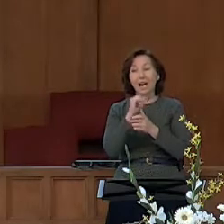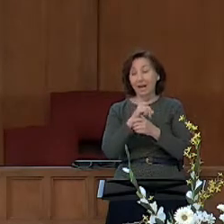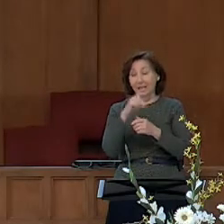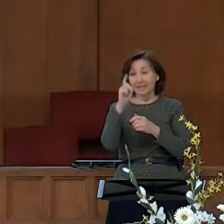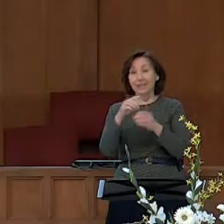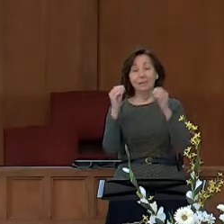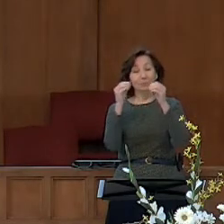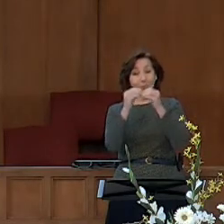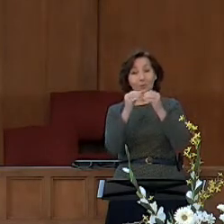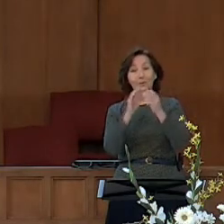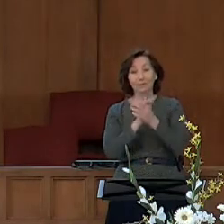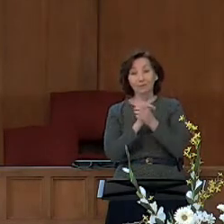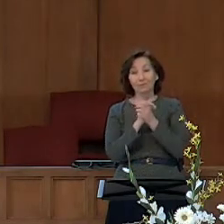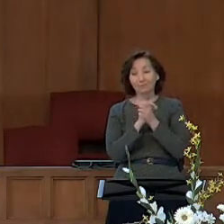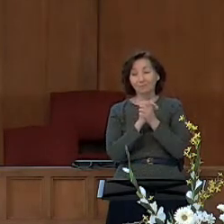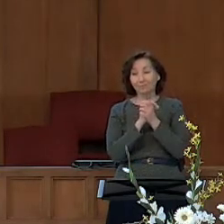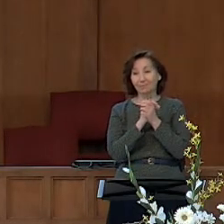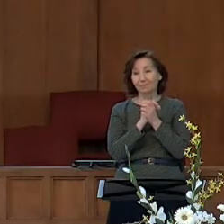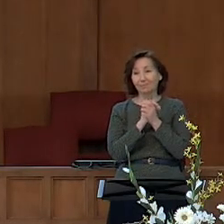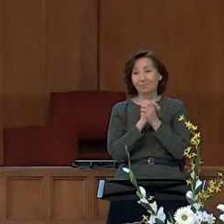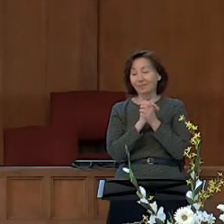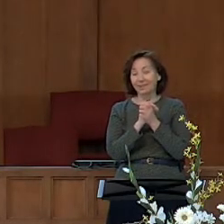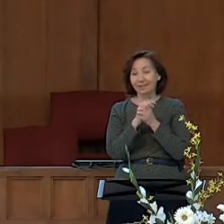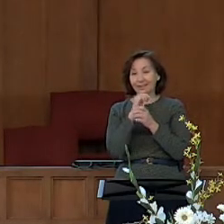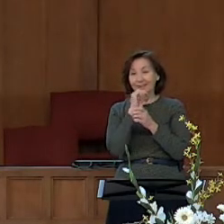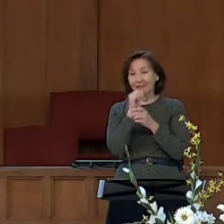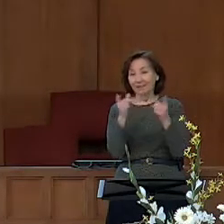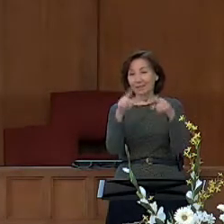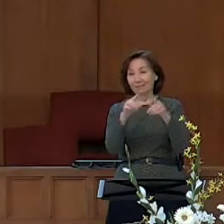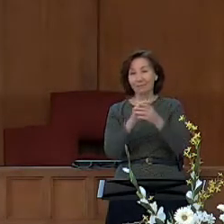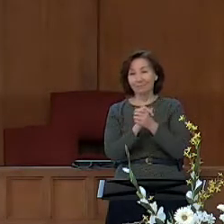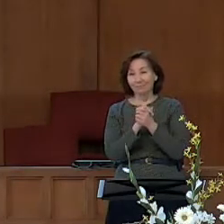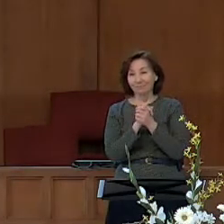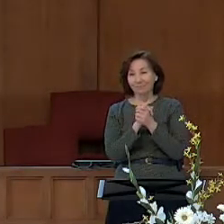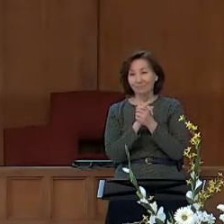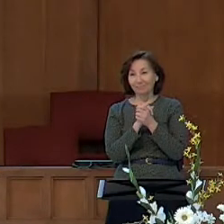more than that. He wasn't going to do it.